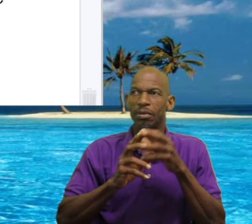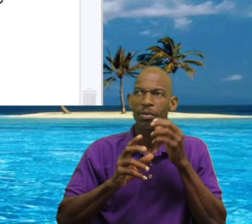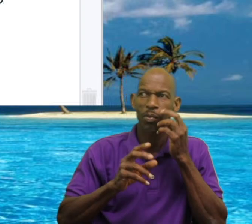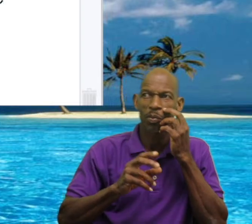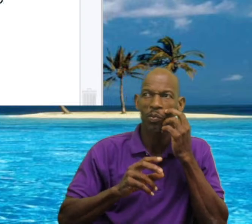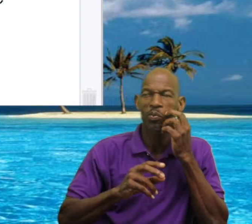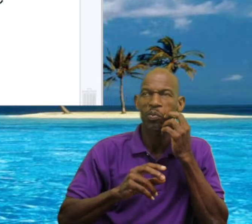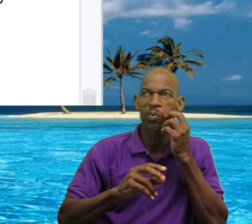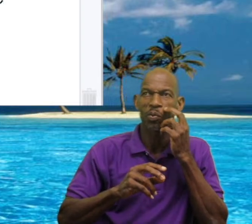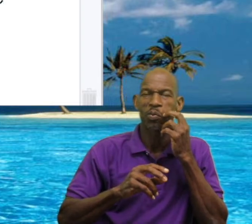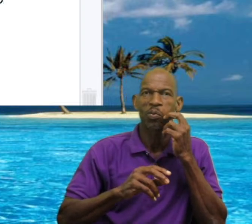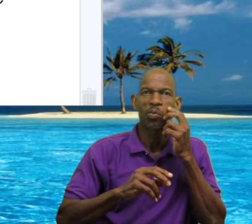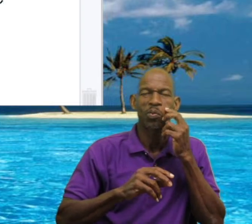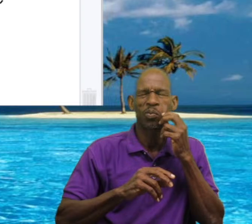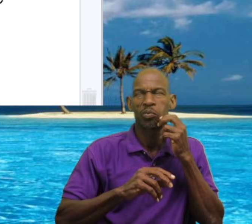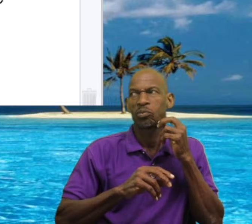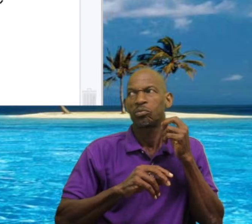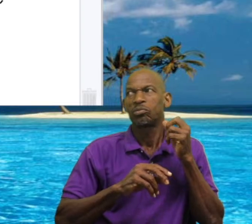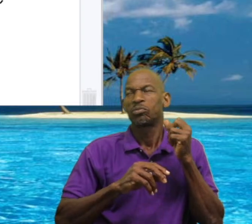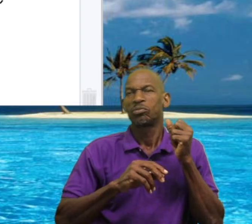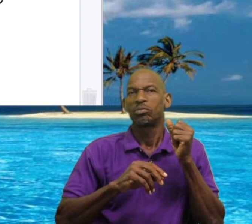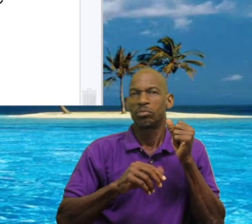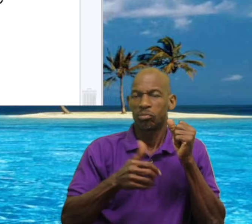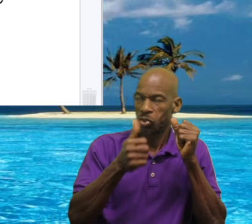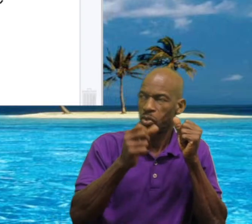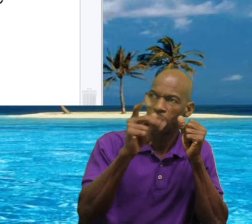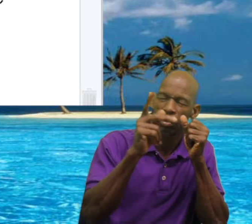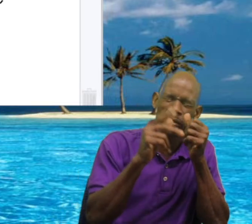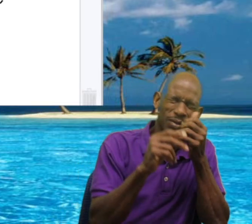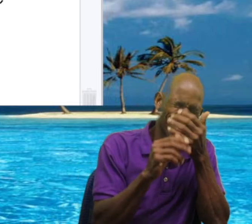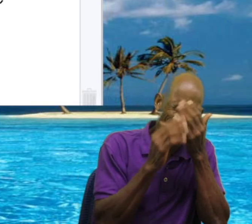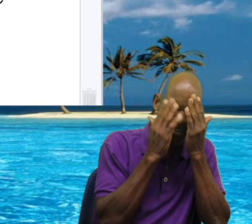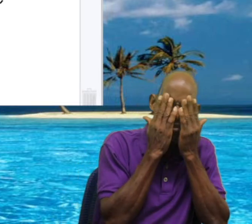Right? Sorry, it went down there. The cat is black and white. Yes.